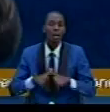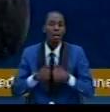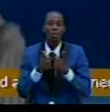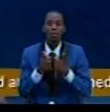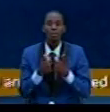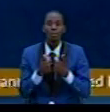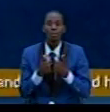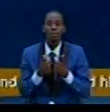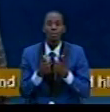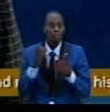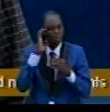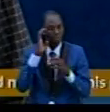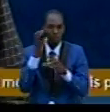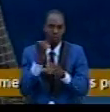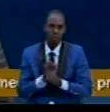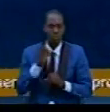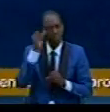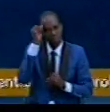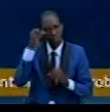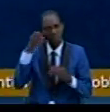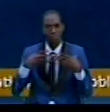I receive him.